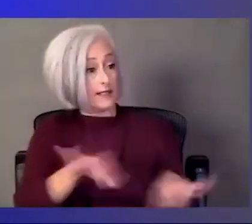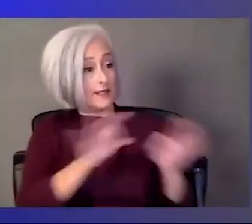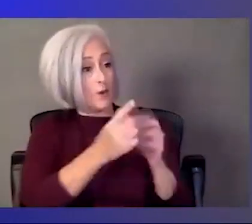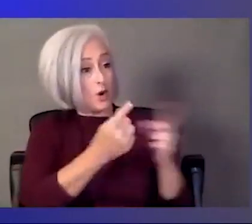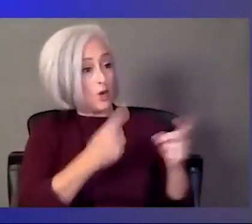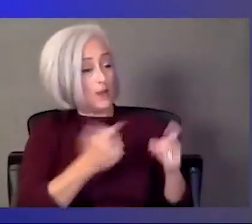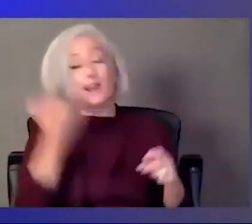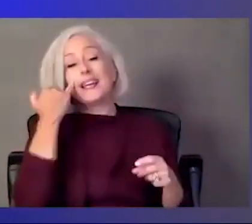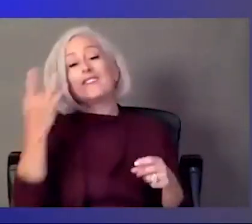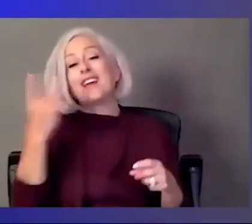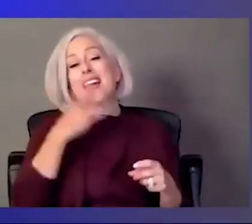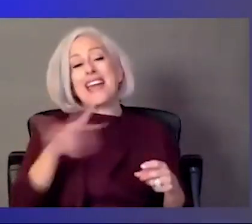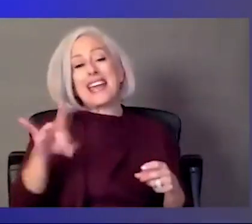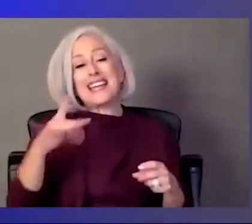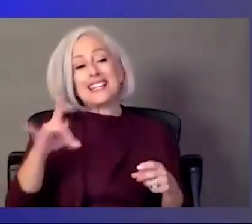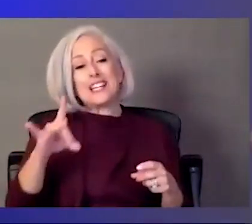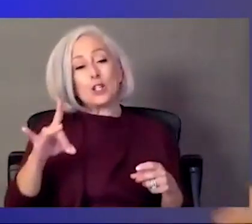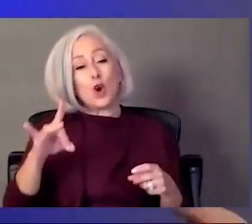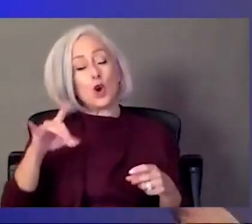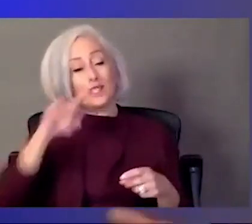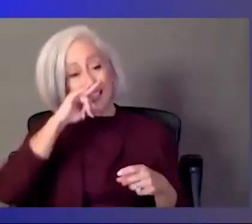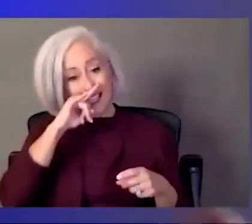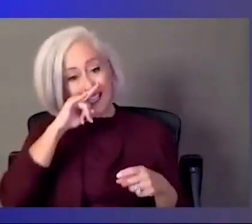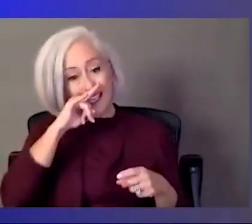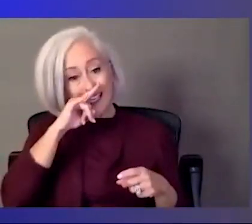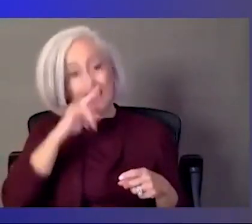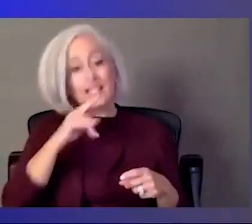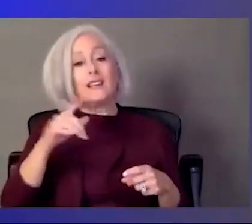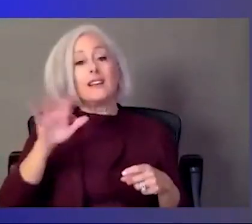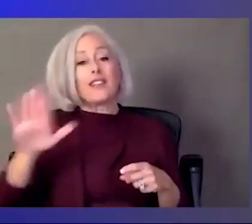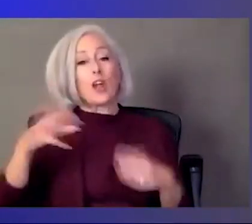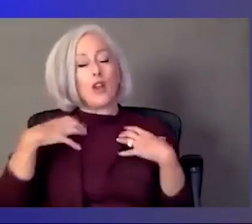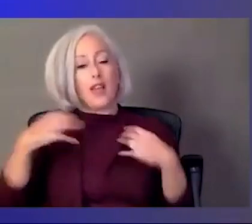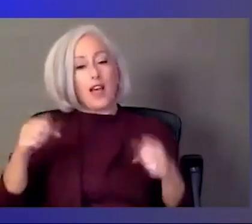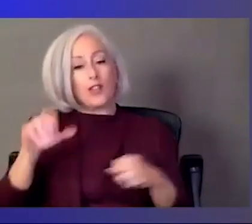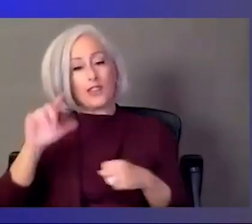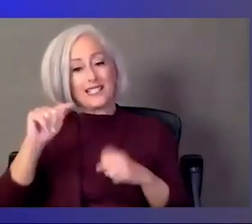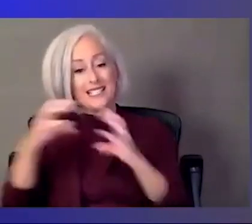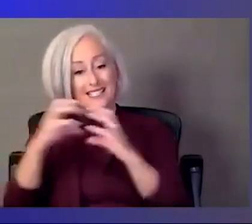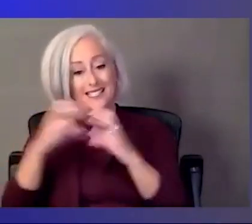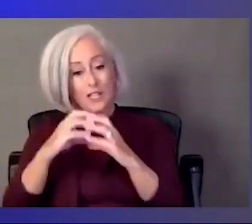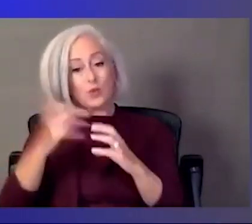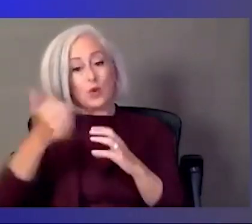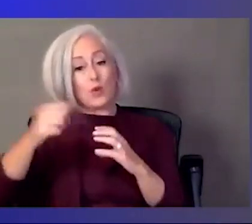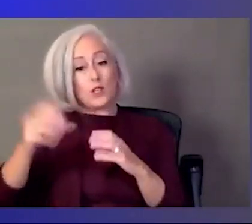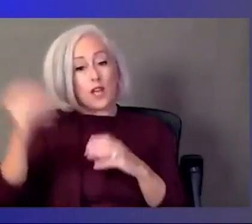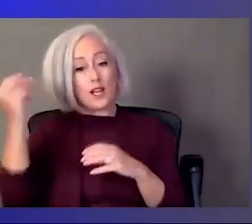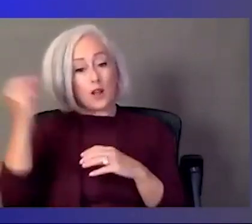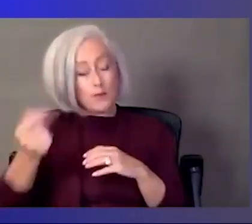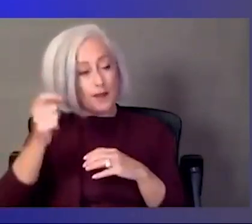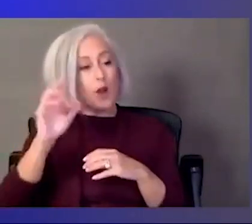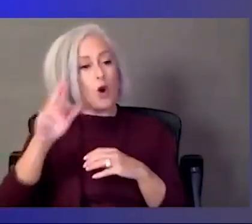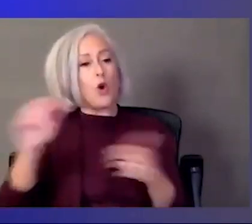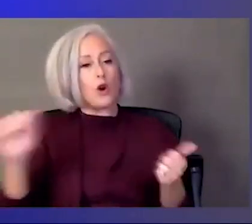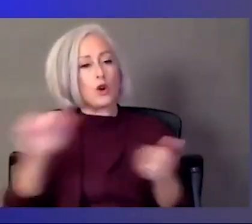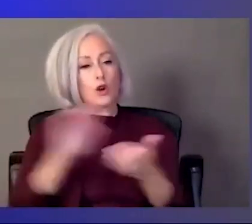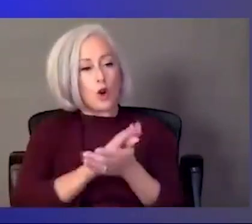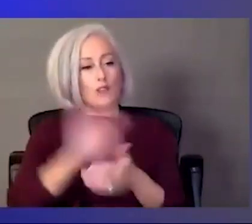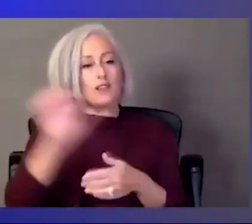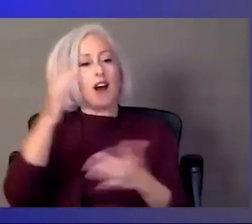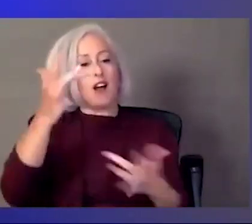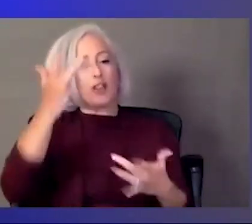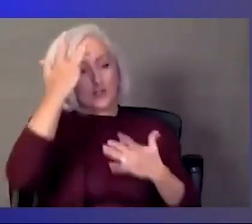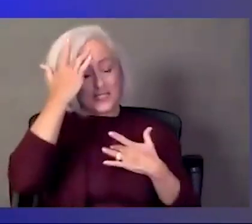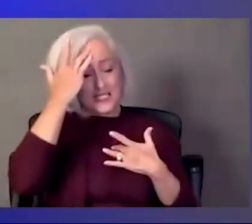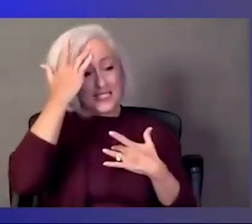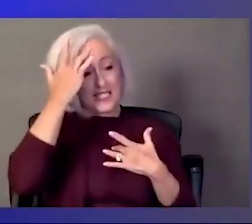our patients, they're going to reject it right away, right? Or the T cells are going to attack our patient, cause something called graft-versus-host disease. And the answer is, with a